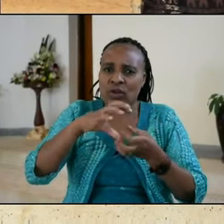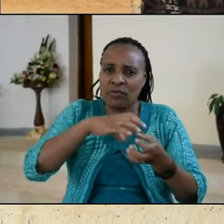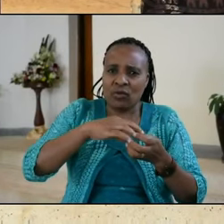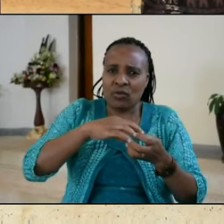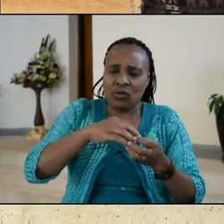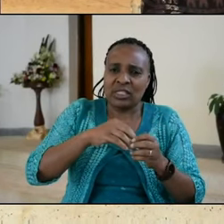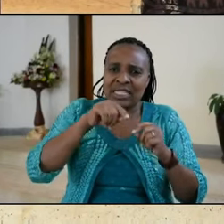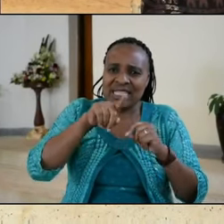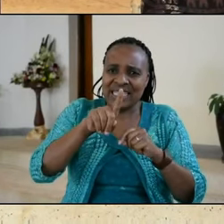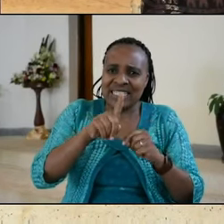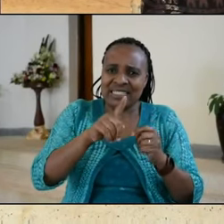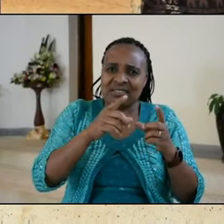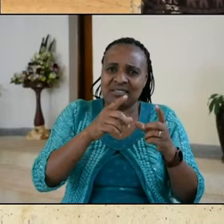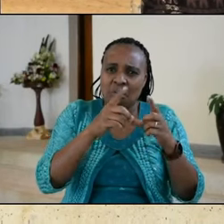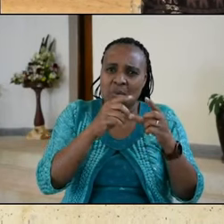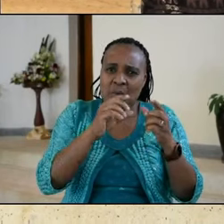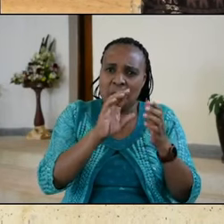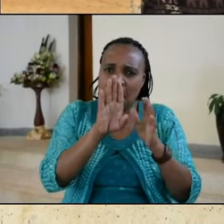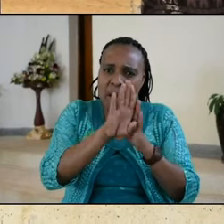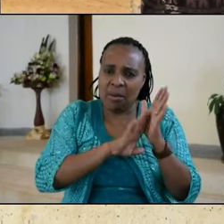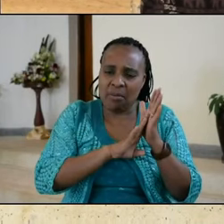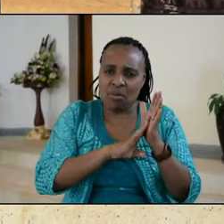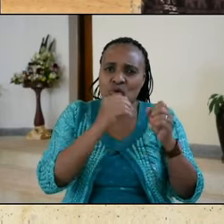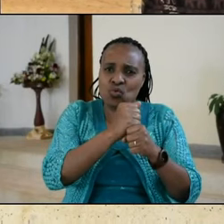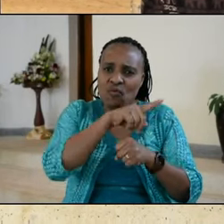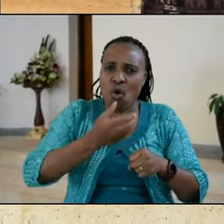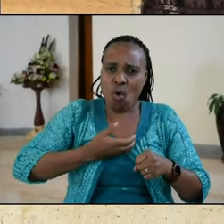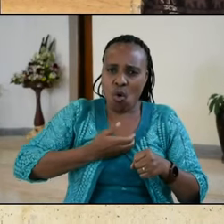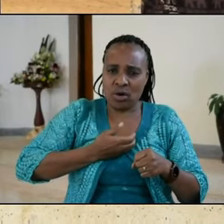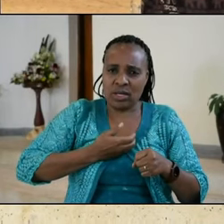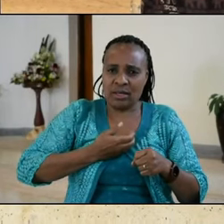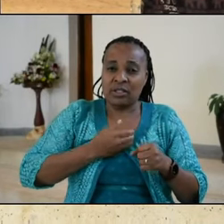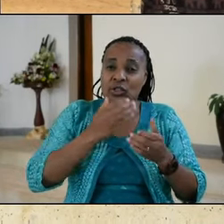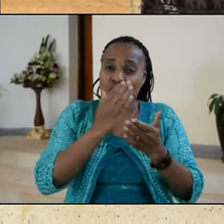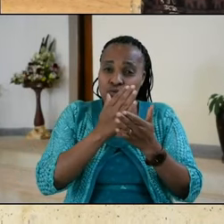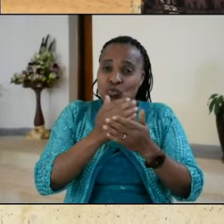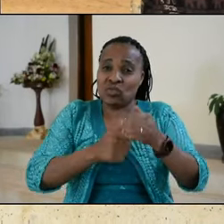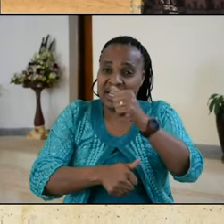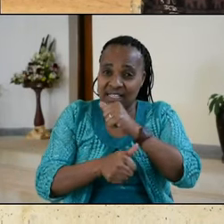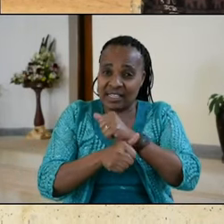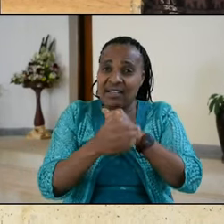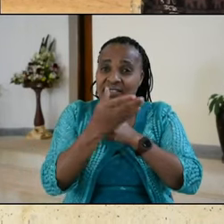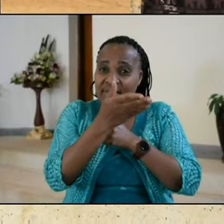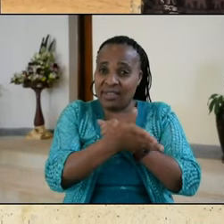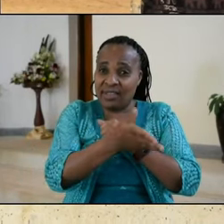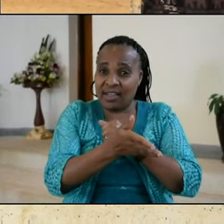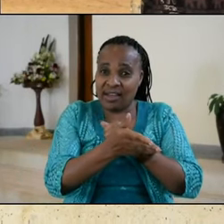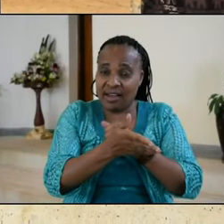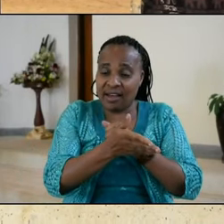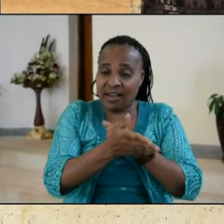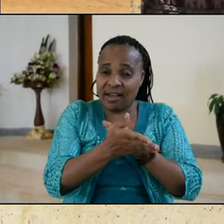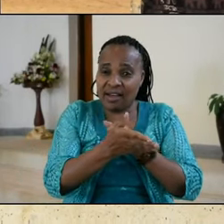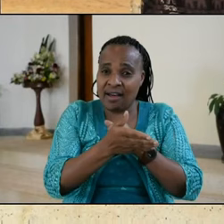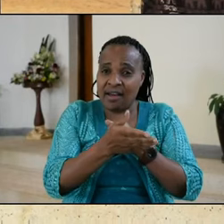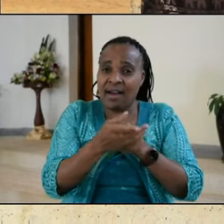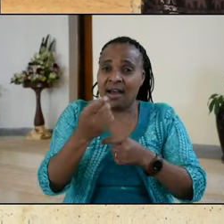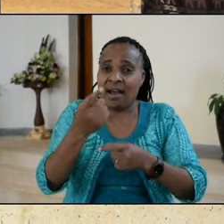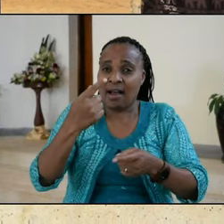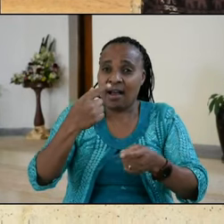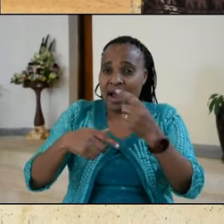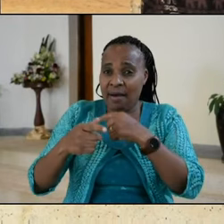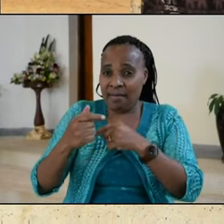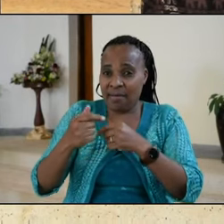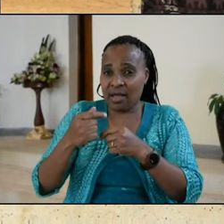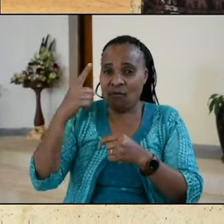destruction. So there's a danger already coming, being placed on the unfortunate event that